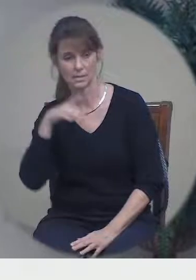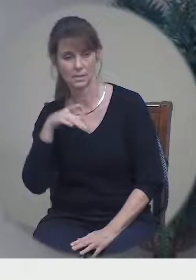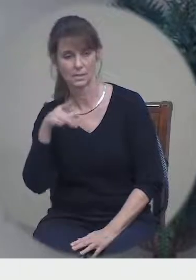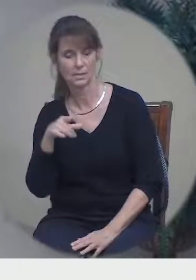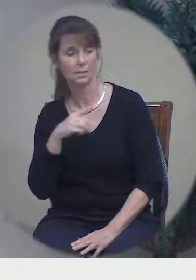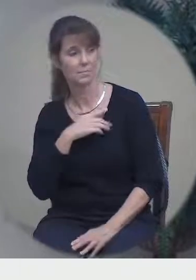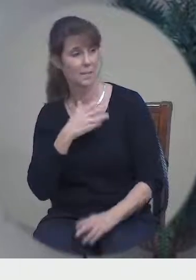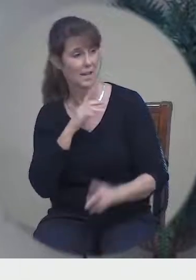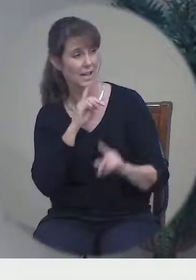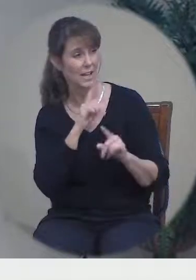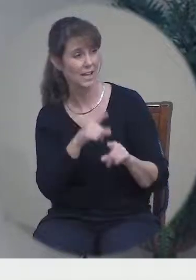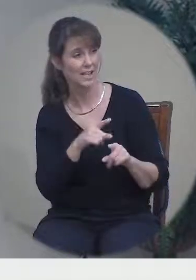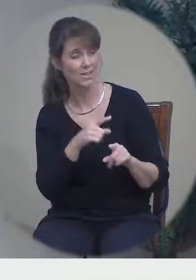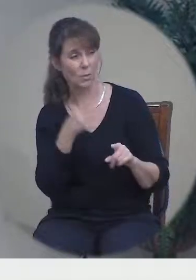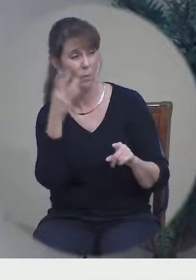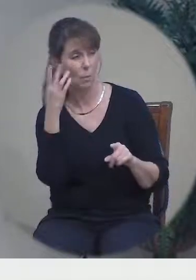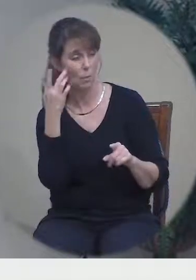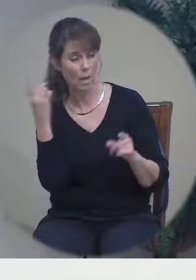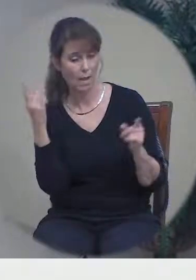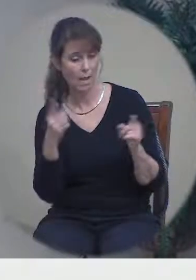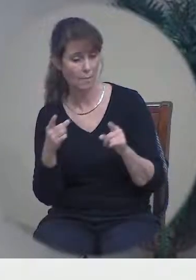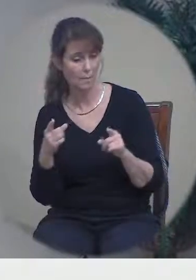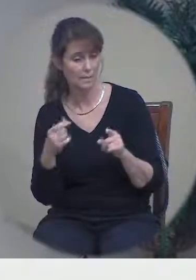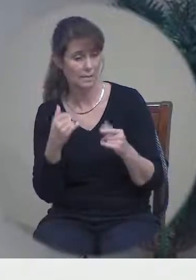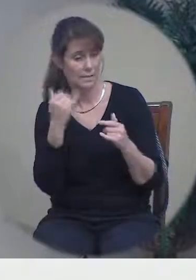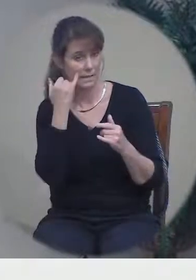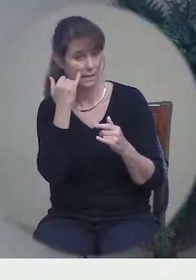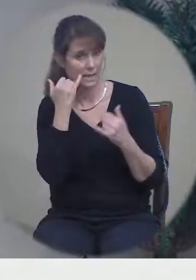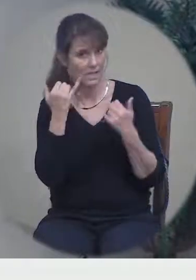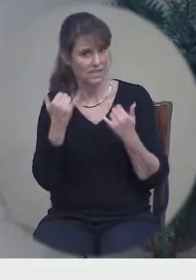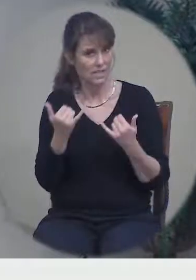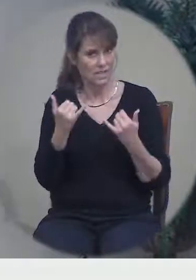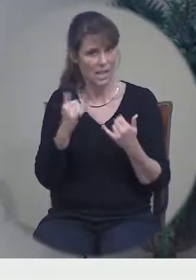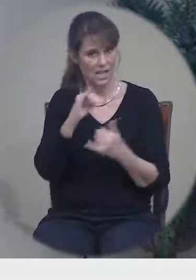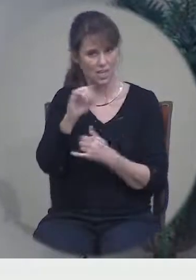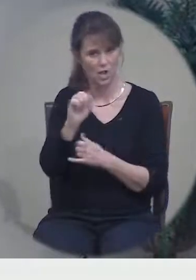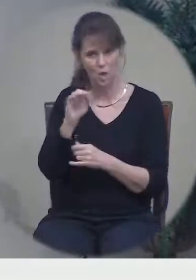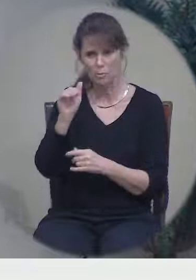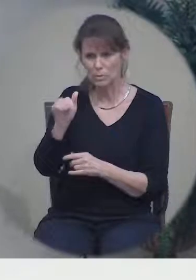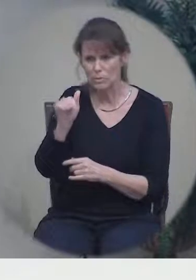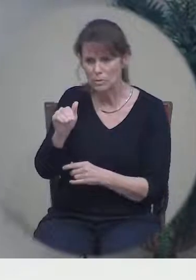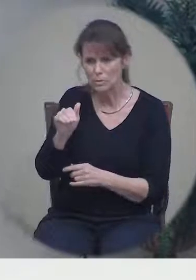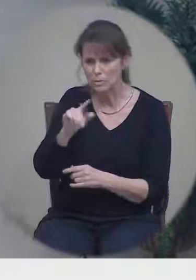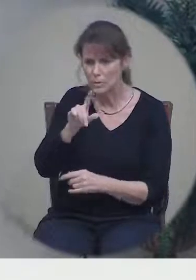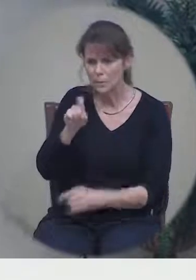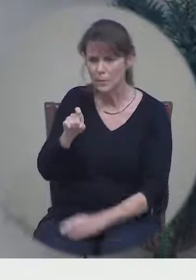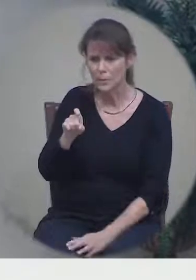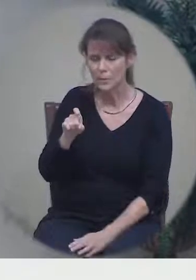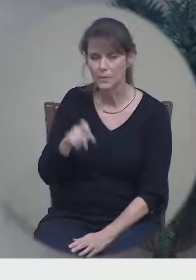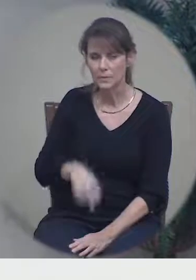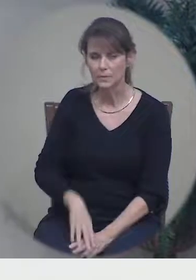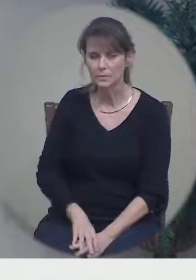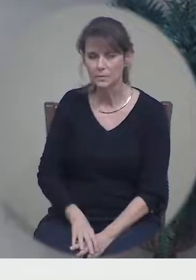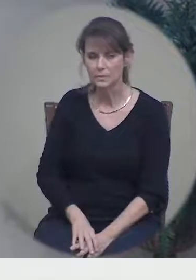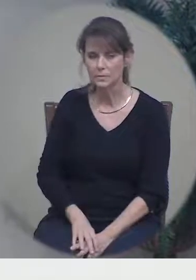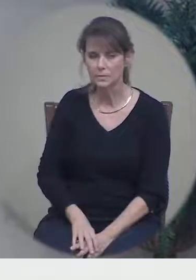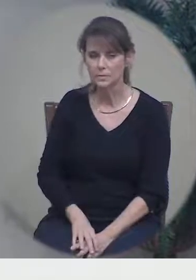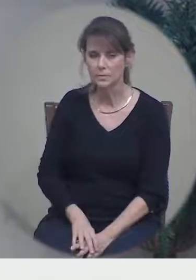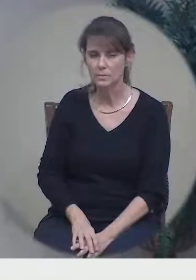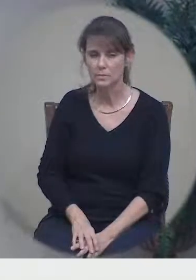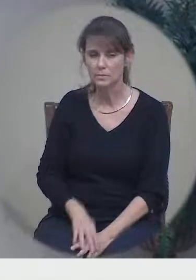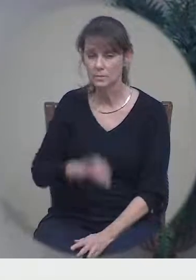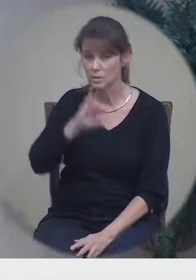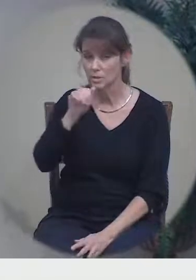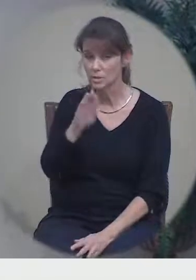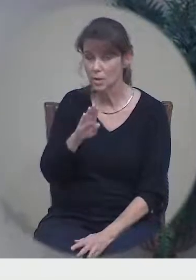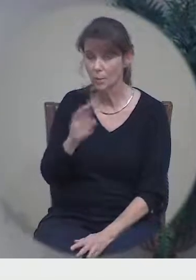might give is, if we could ask Job today, from where he sits today, presumably in heaven with God, would